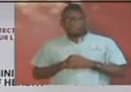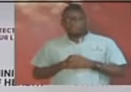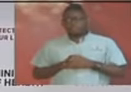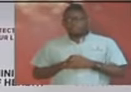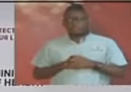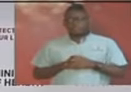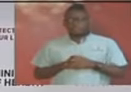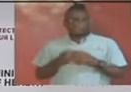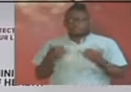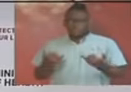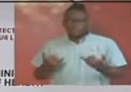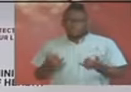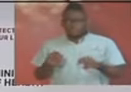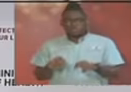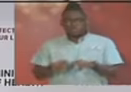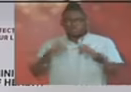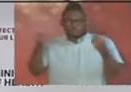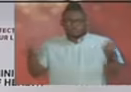follow-up question.